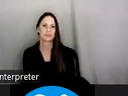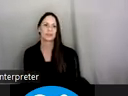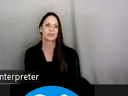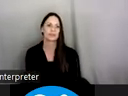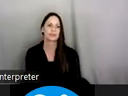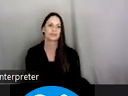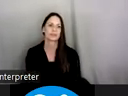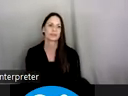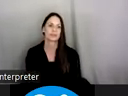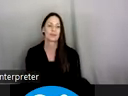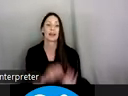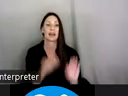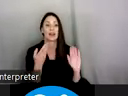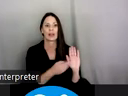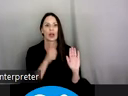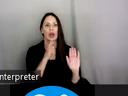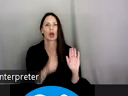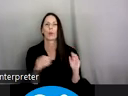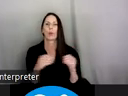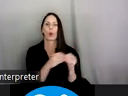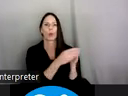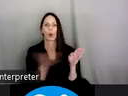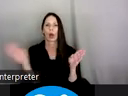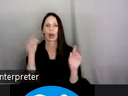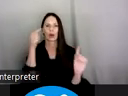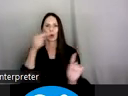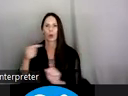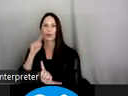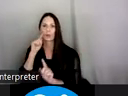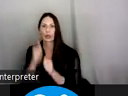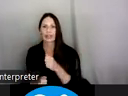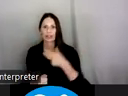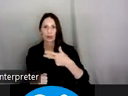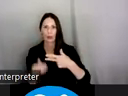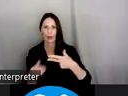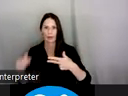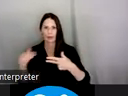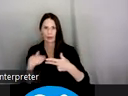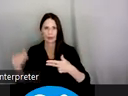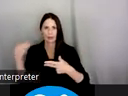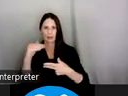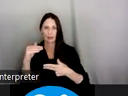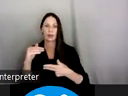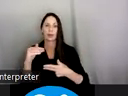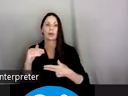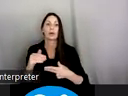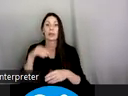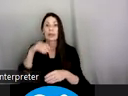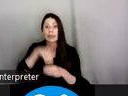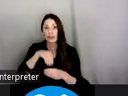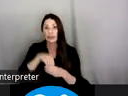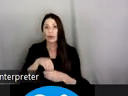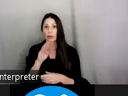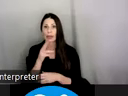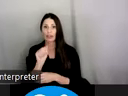Okay, so here are the much broader kind of goals for each of those 3 levels. So again, internal BHA